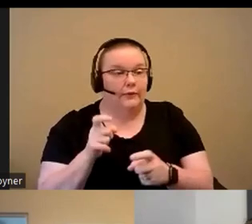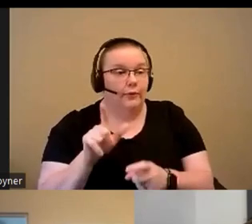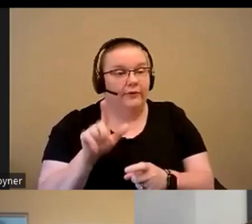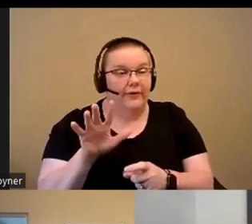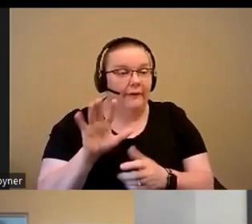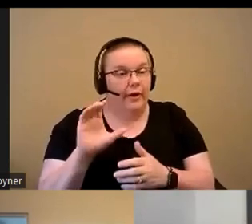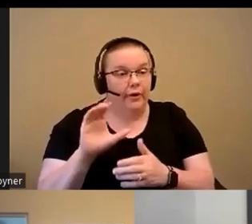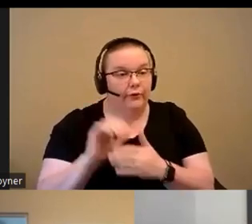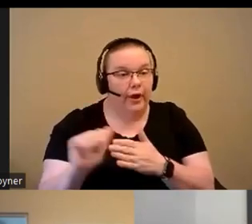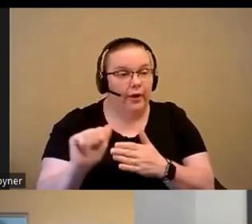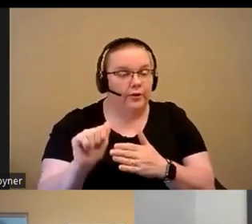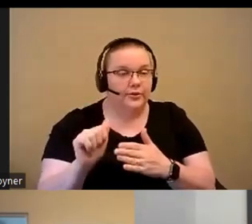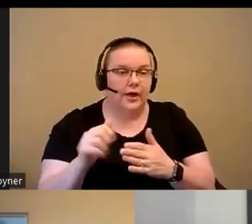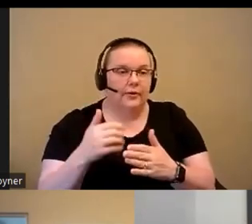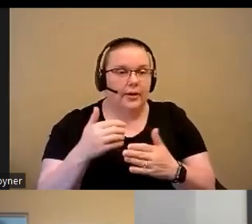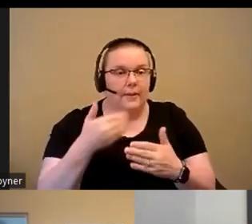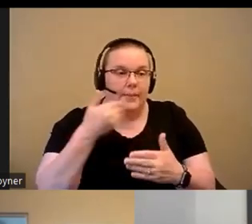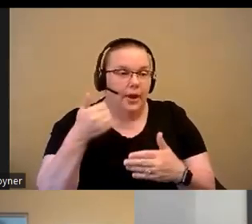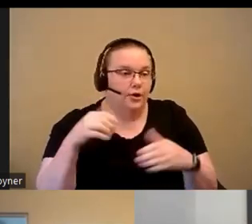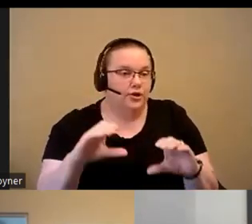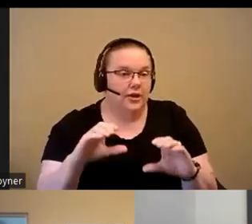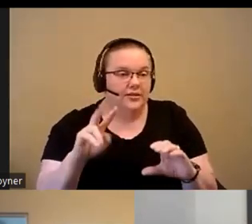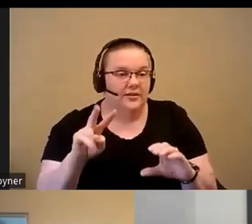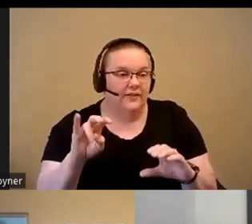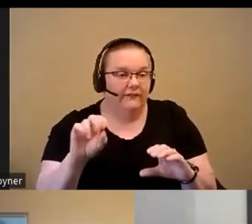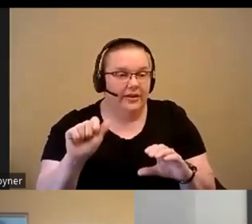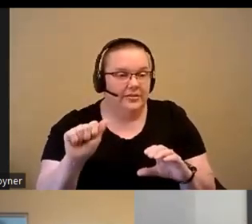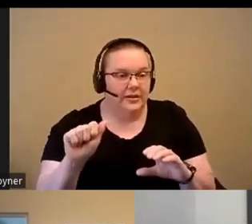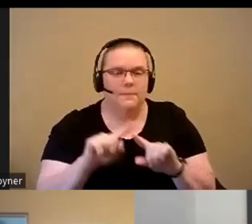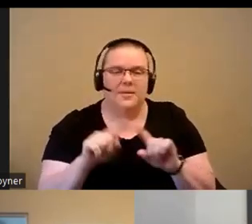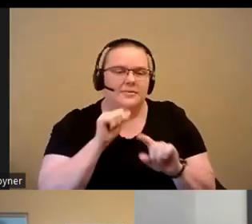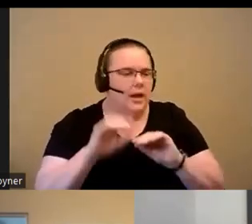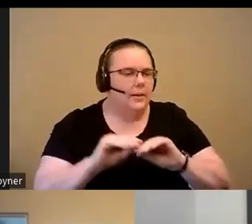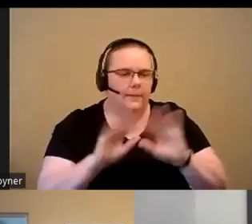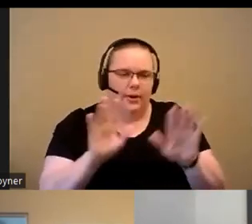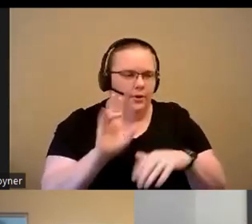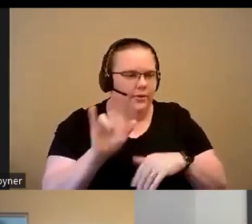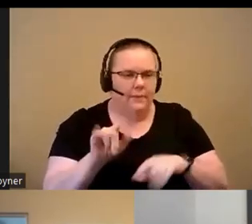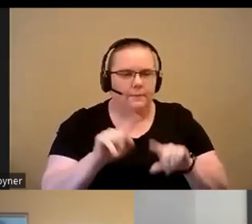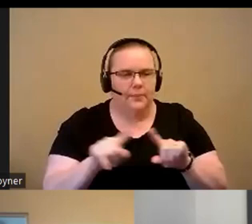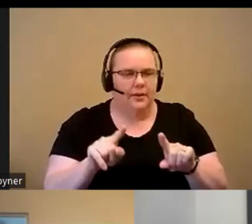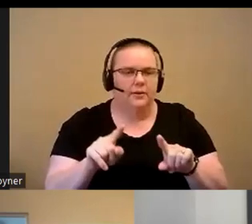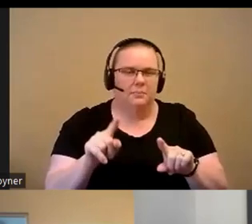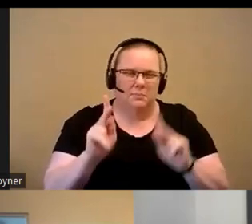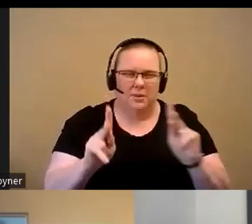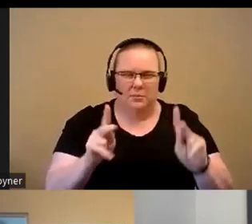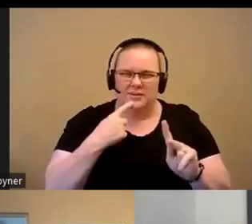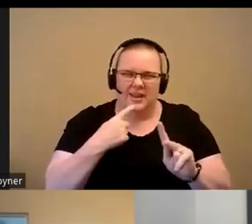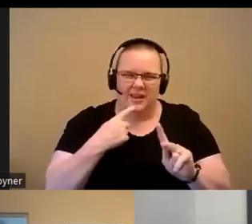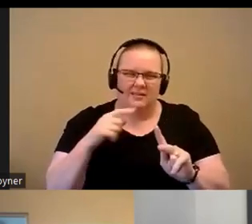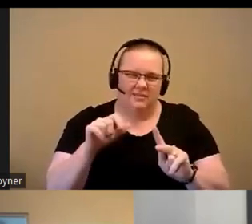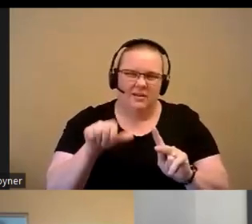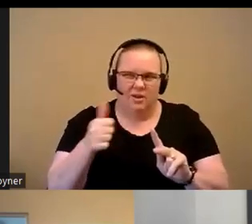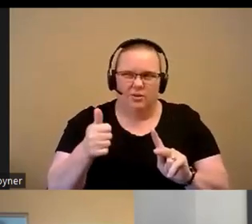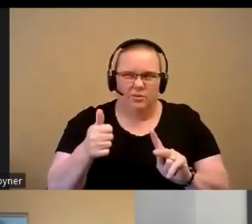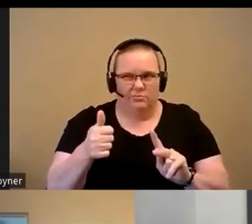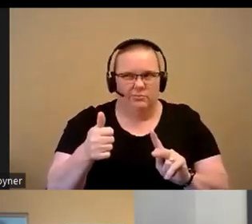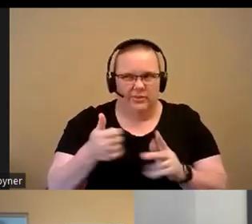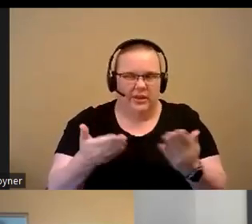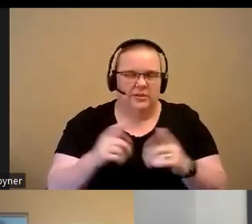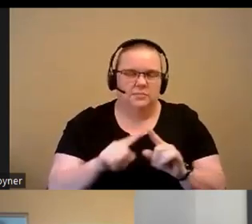better chance of getting a visa. It doesn't appear to be like that. People will claim otherwise, but we have a pretty big sample and we don't really see